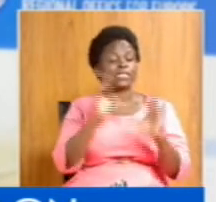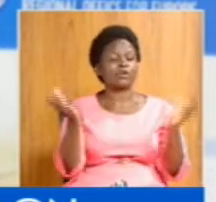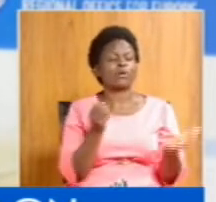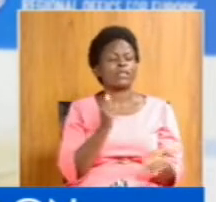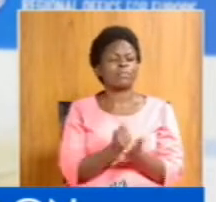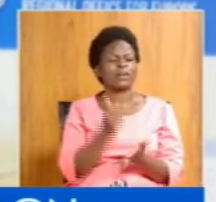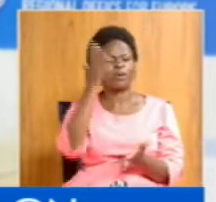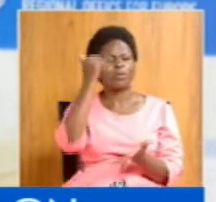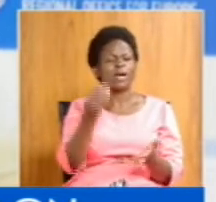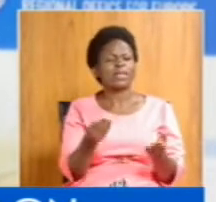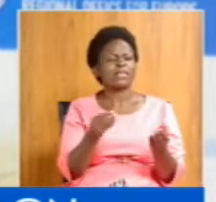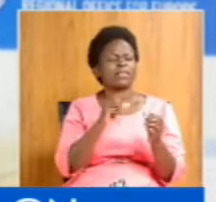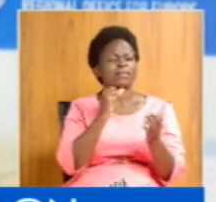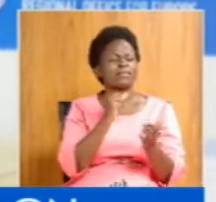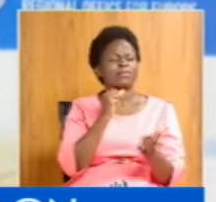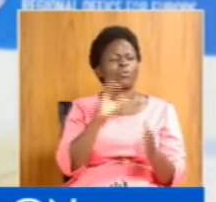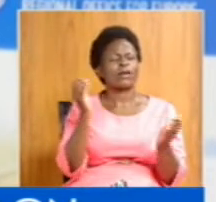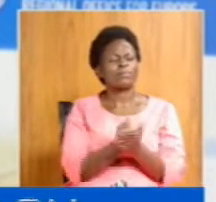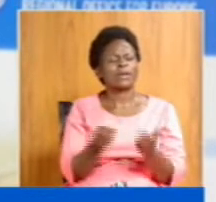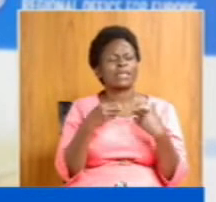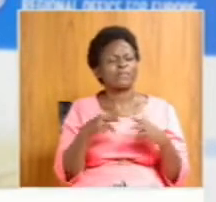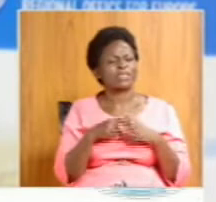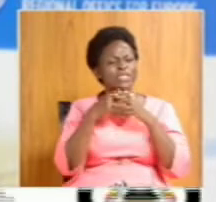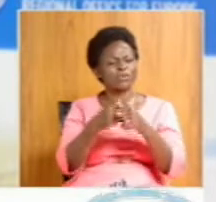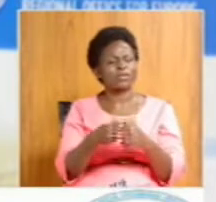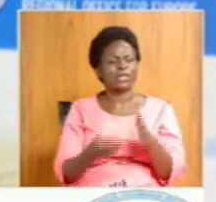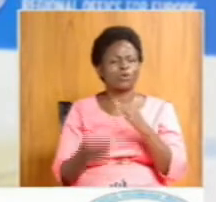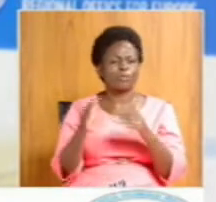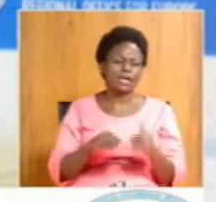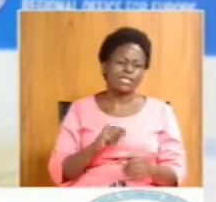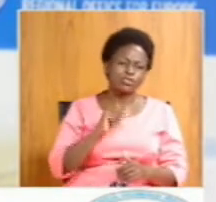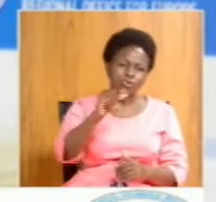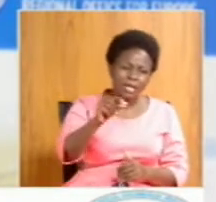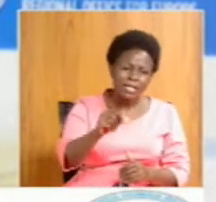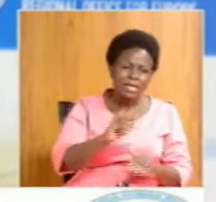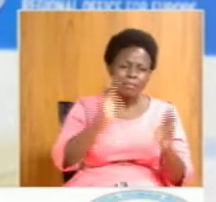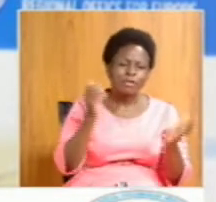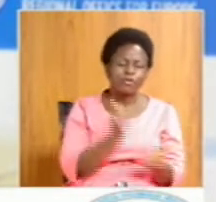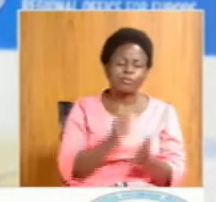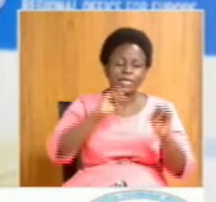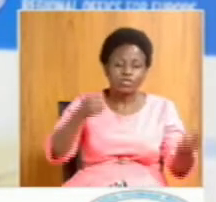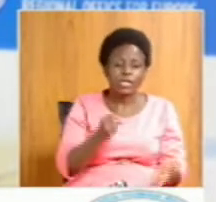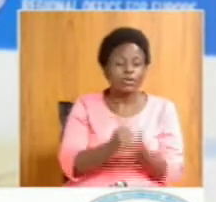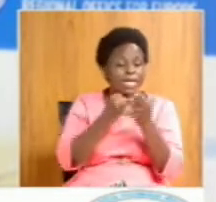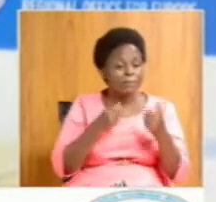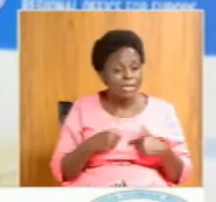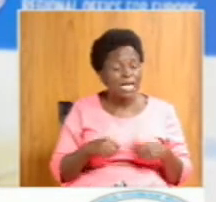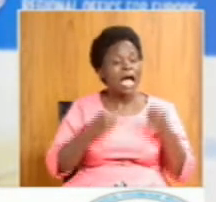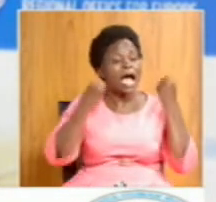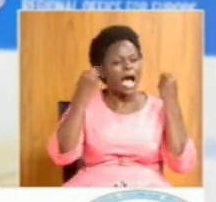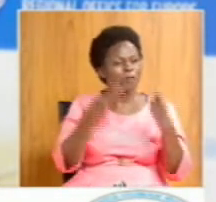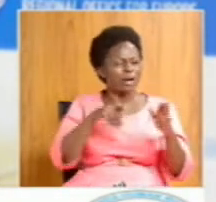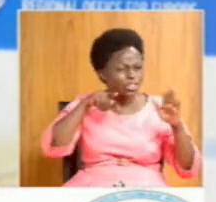Bank why was the World Bank giving us a portfolio that was mostly loans compared to grants yet you're saying you're trying to help us but even when you do how much of it